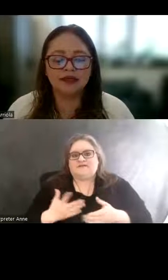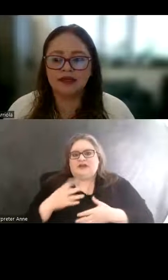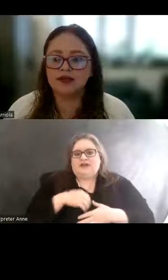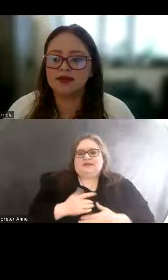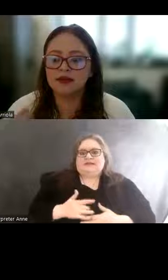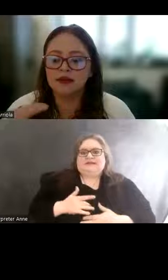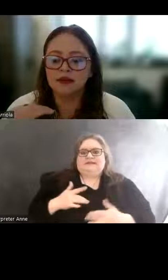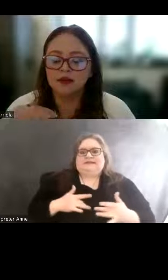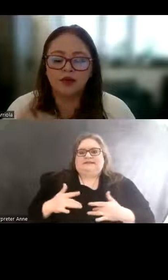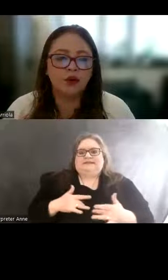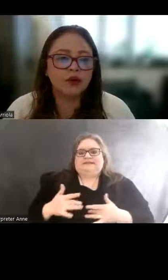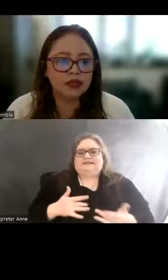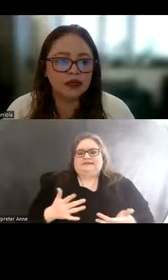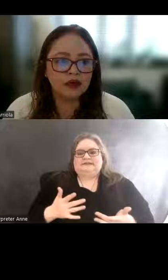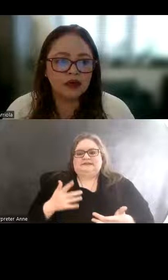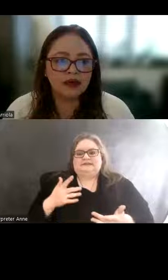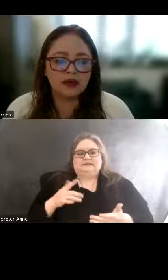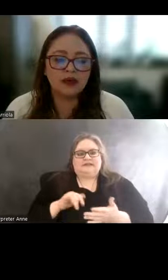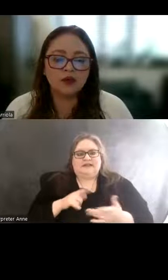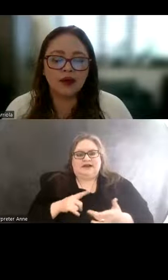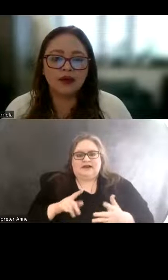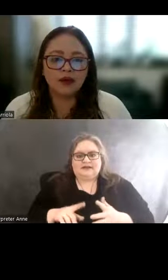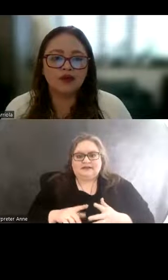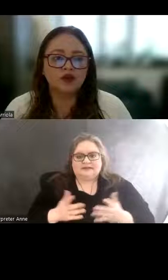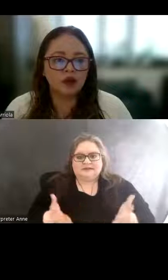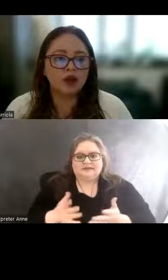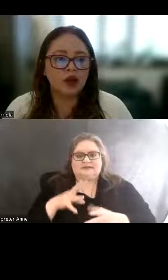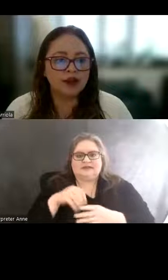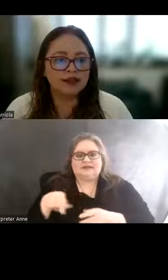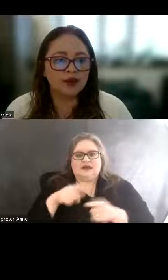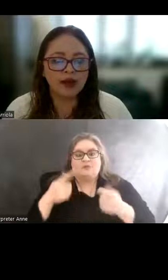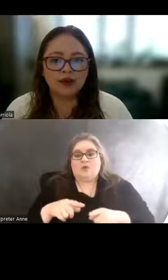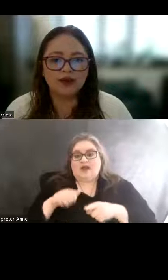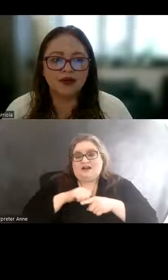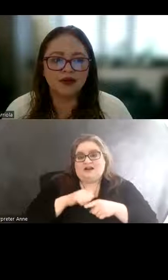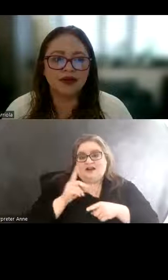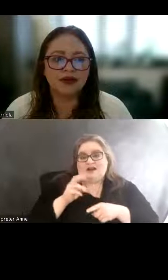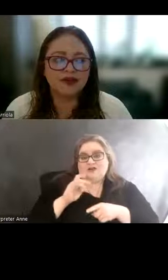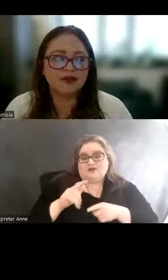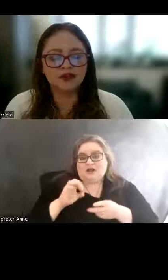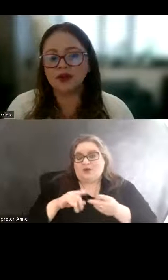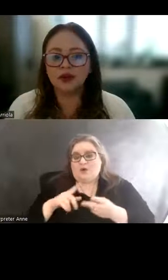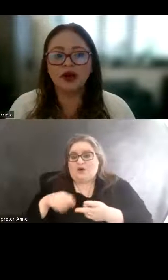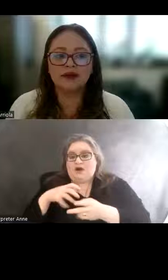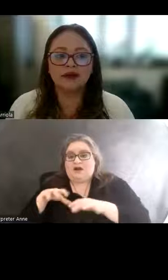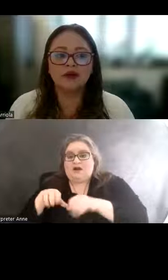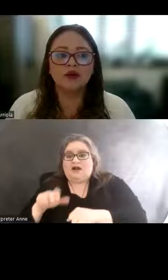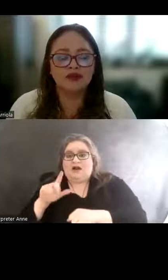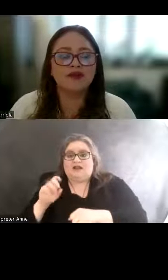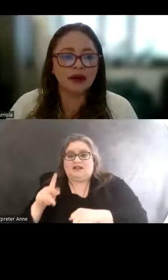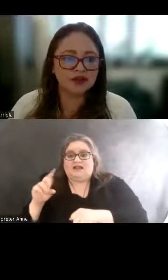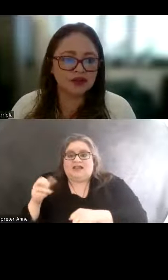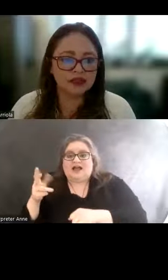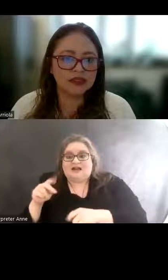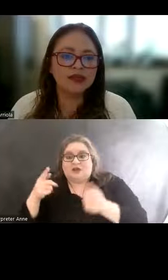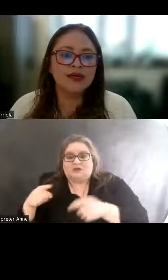that is provoking in them, right? When a drill or a lockdown happens, because they're like, is this a drill or a lockdown? Or is